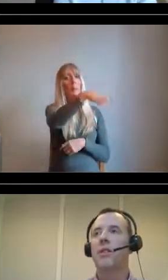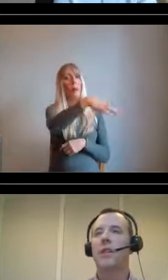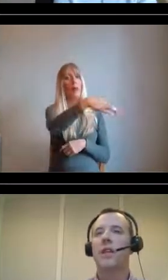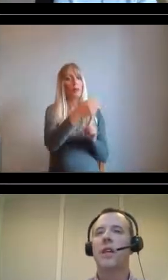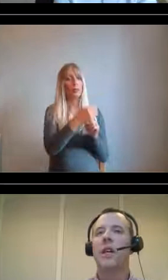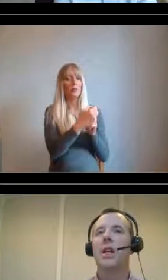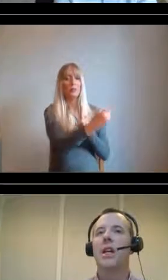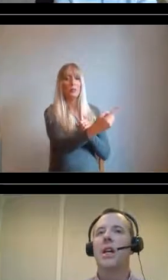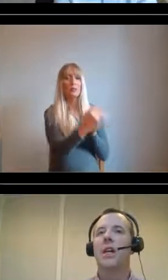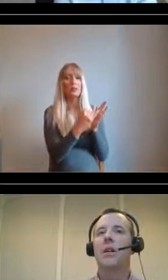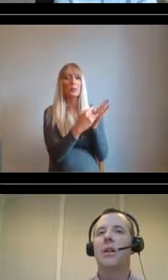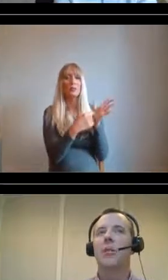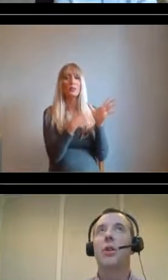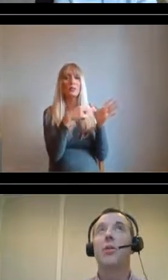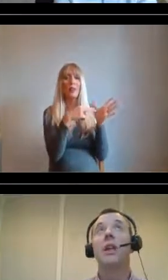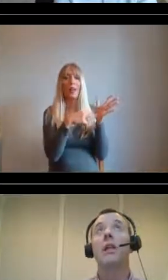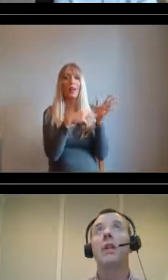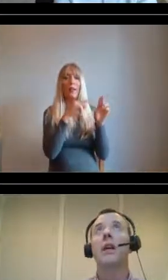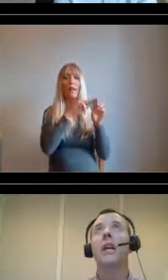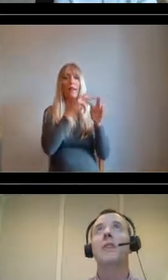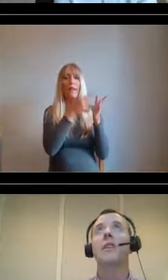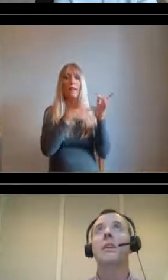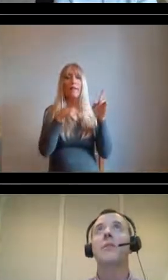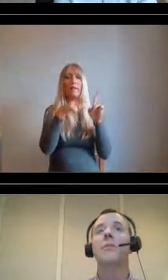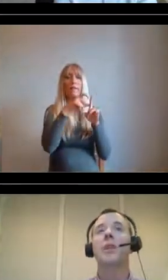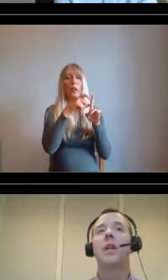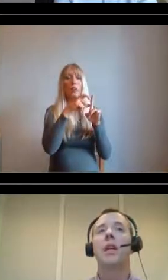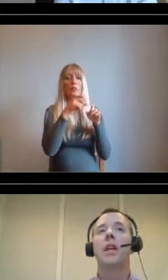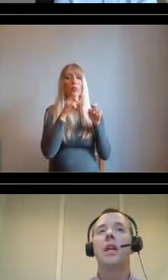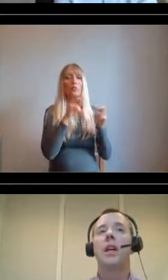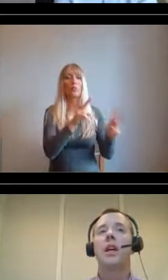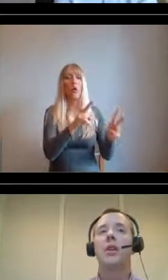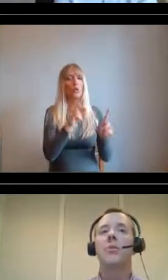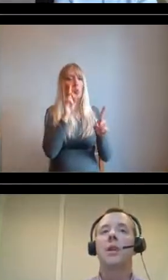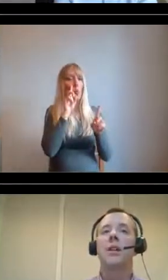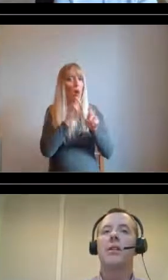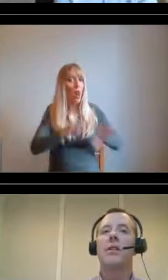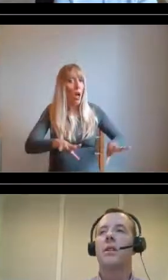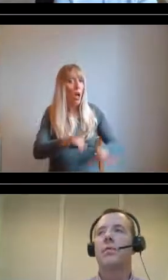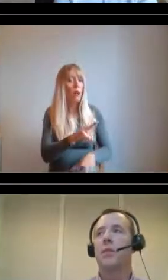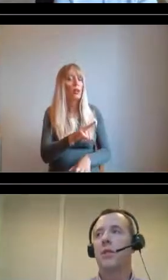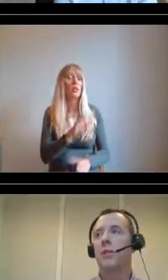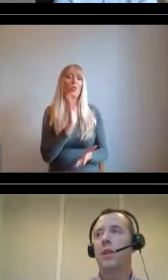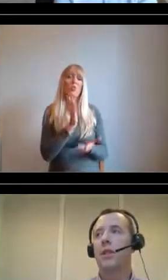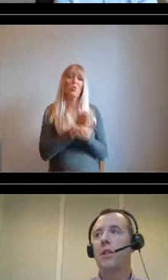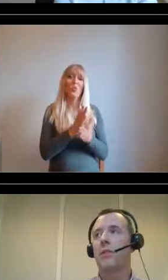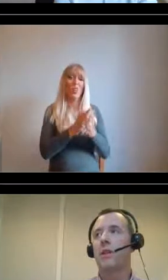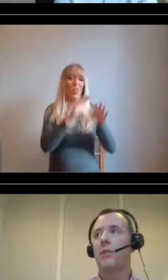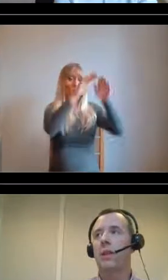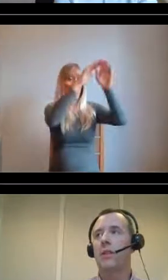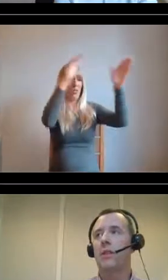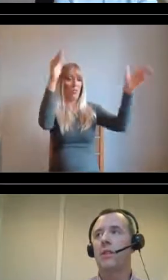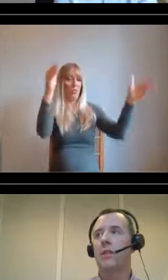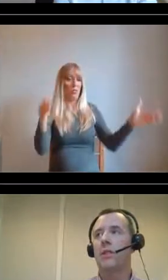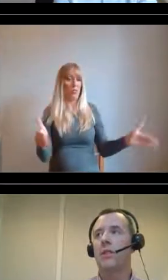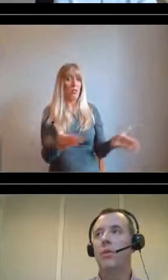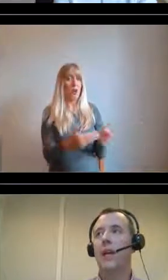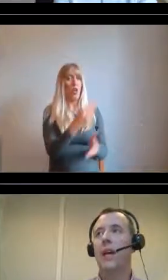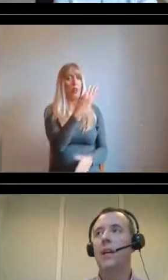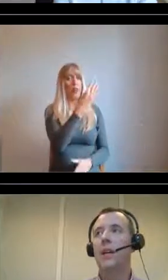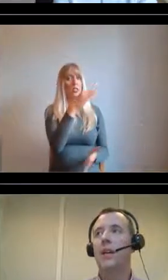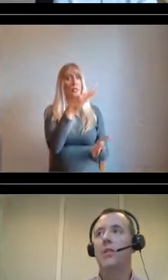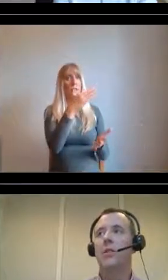Stamford Road, as you say. What will it look like? It's going to be a compound that's approximately 35